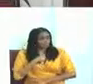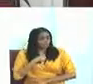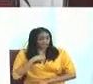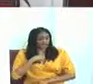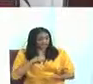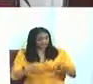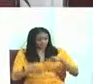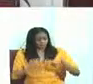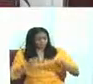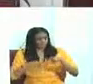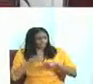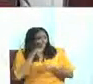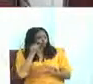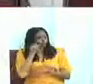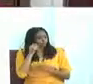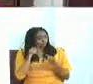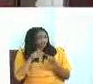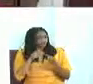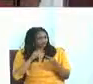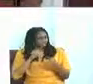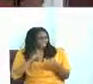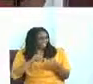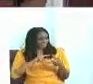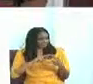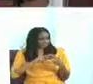to those original words.